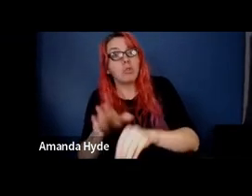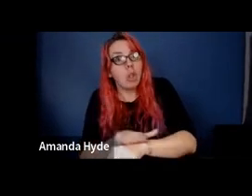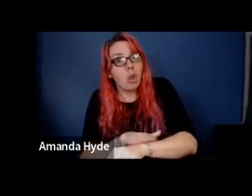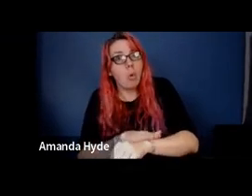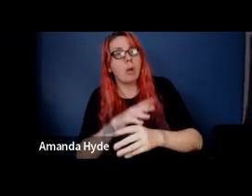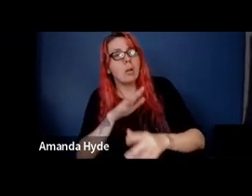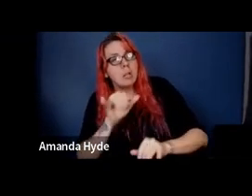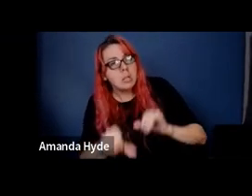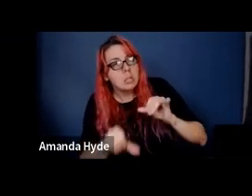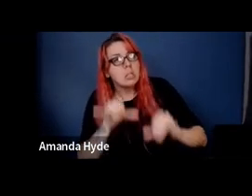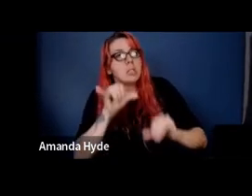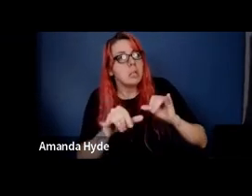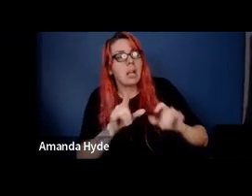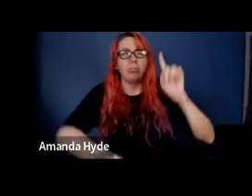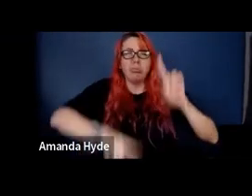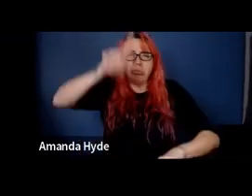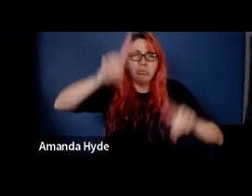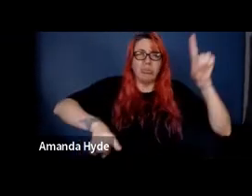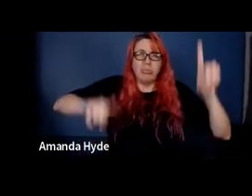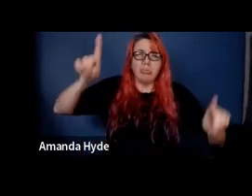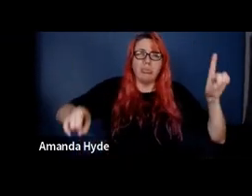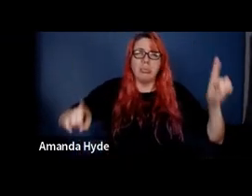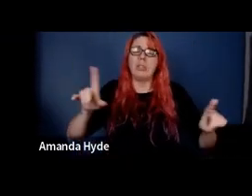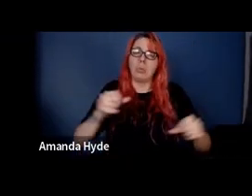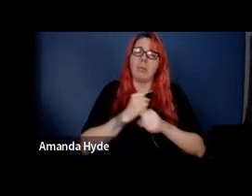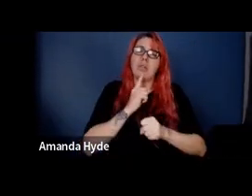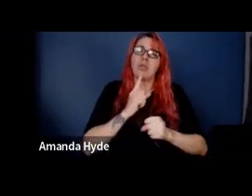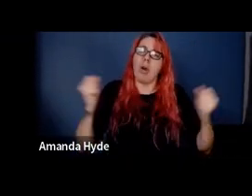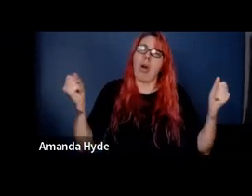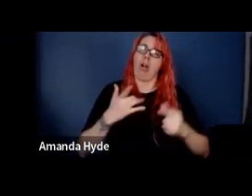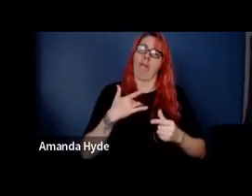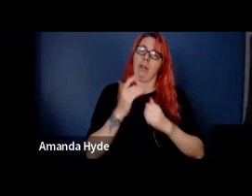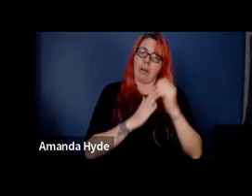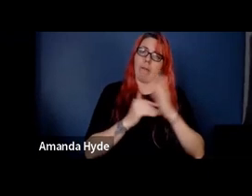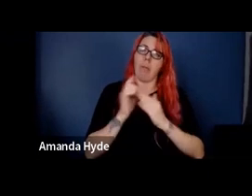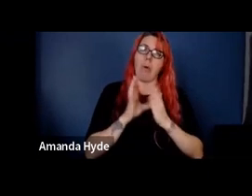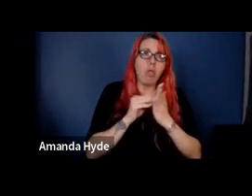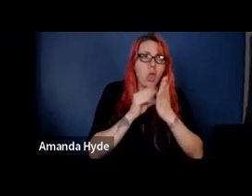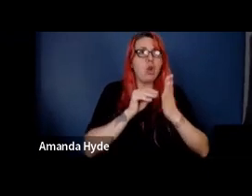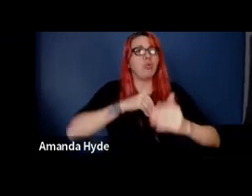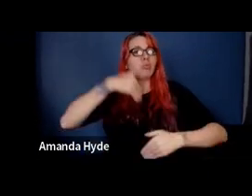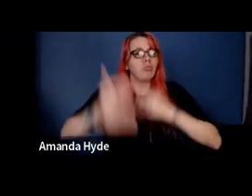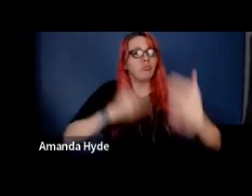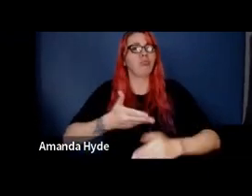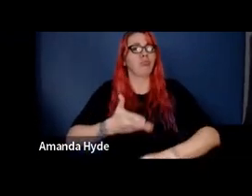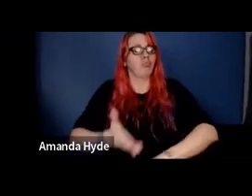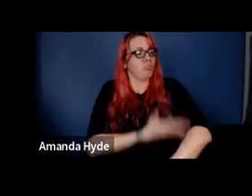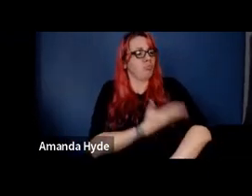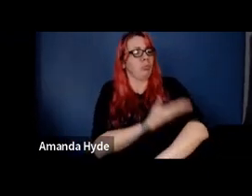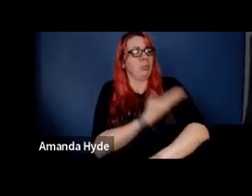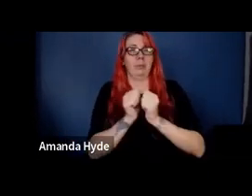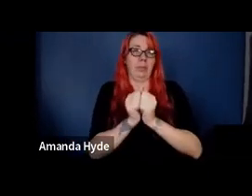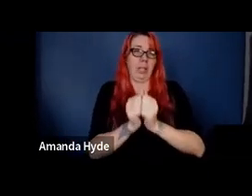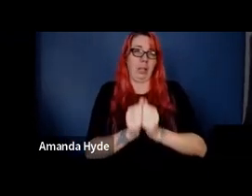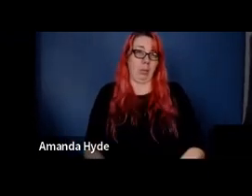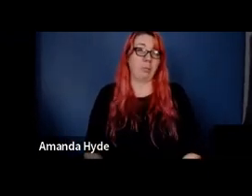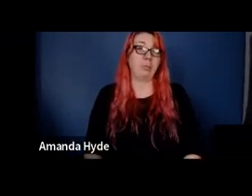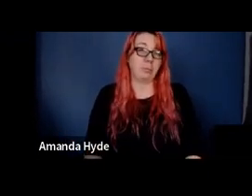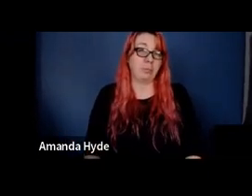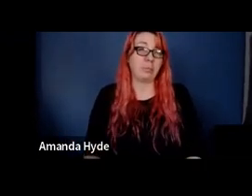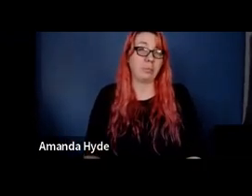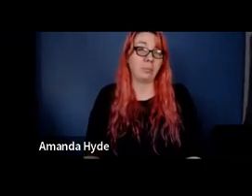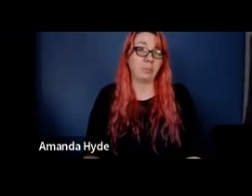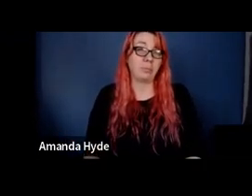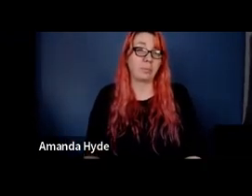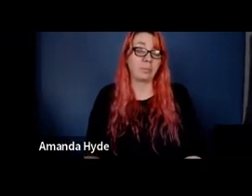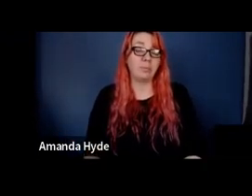have made a point of really commitment and interest and engagement and studying around it. So to balance all of that, you know, in a co-creating space, we want to make